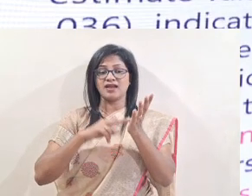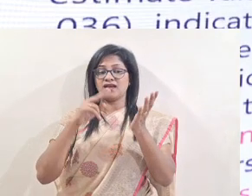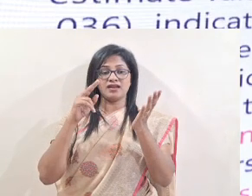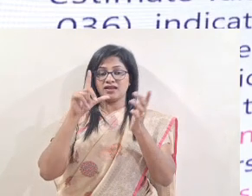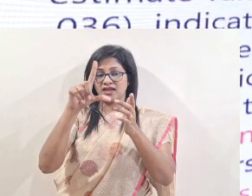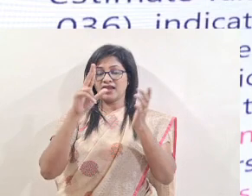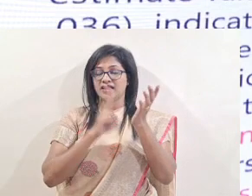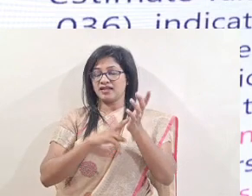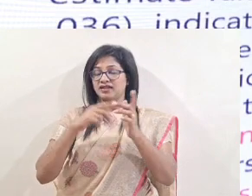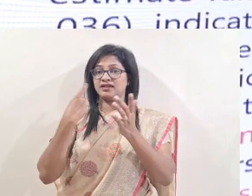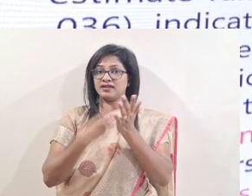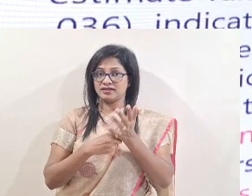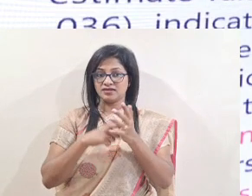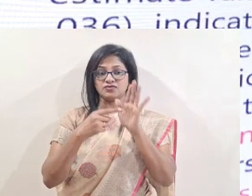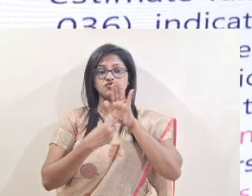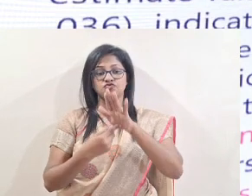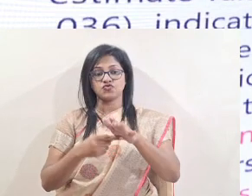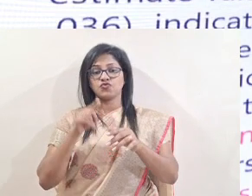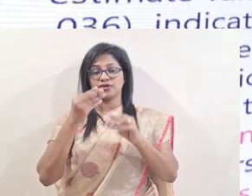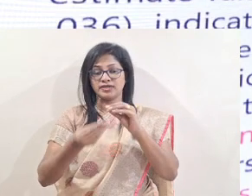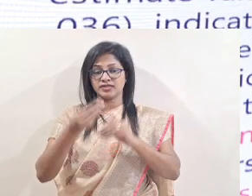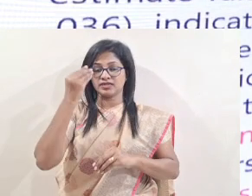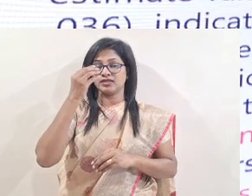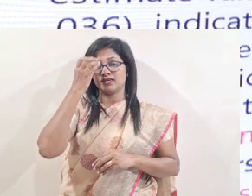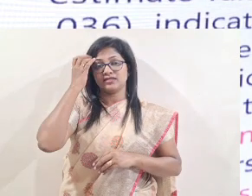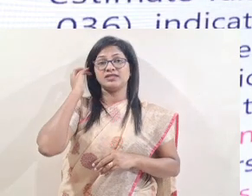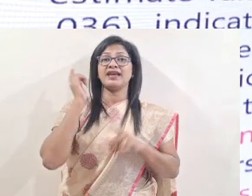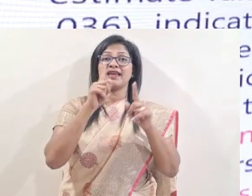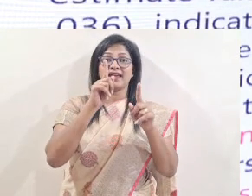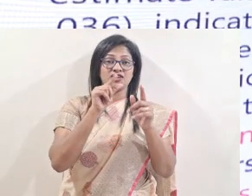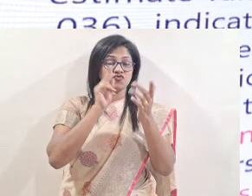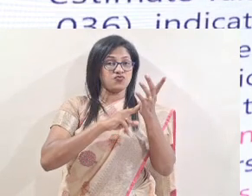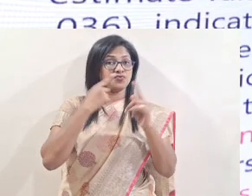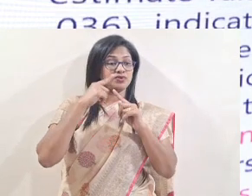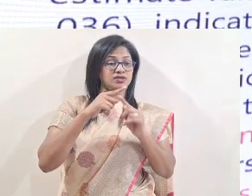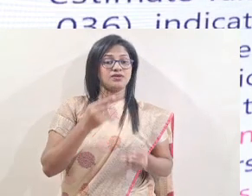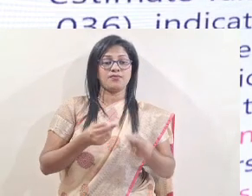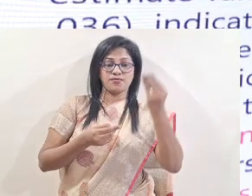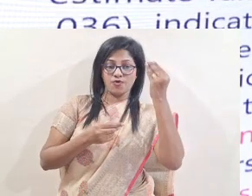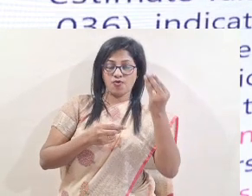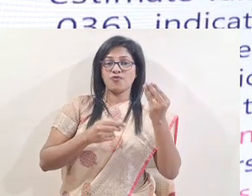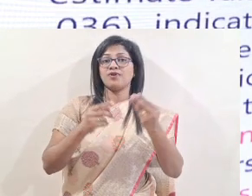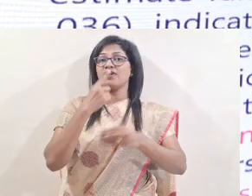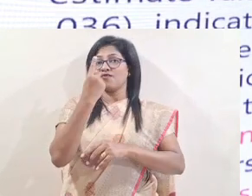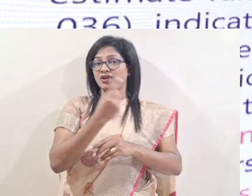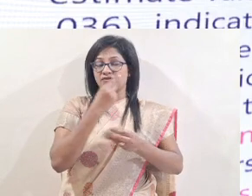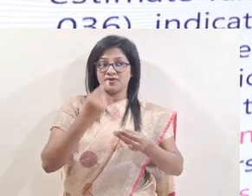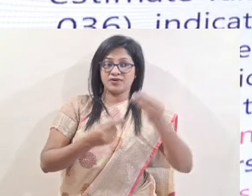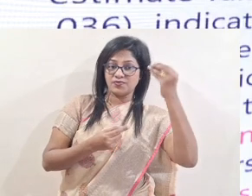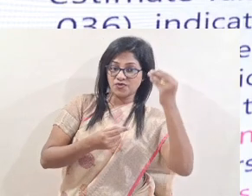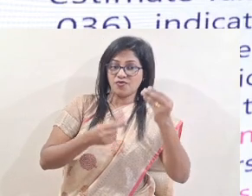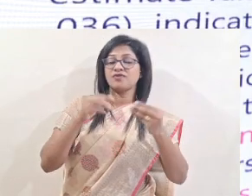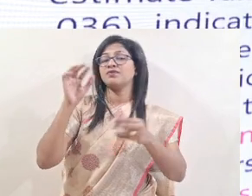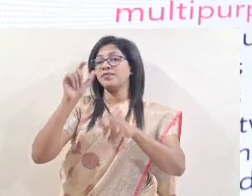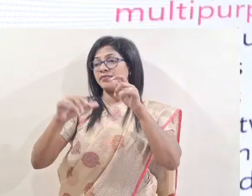we increase it by 1 unit, the odds of customers visiting the weekday increased by 9 times.